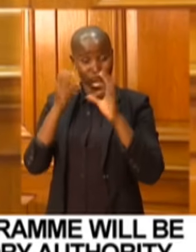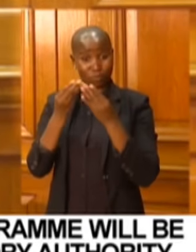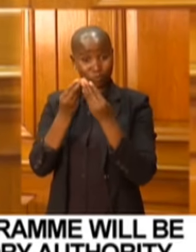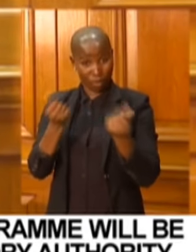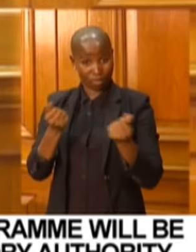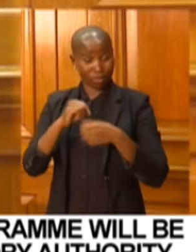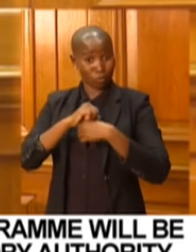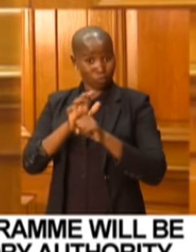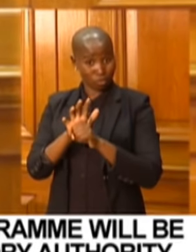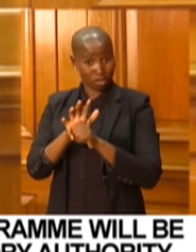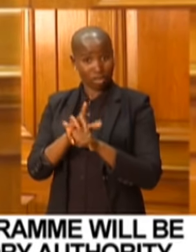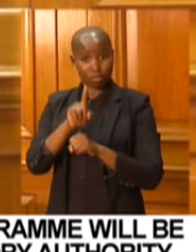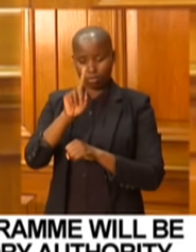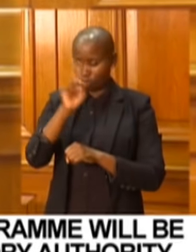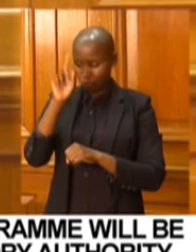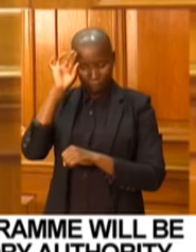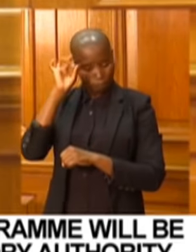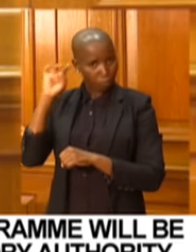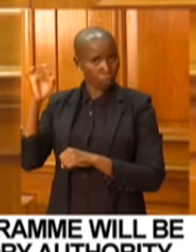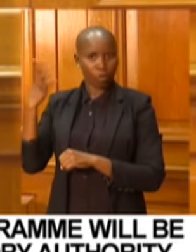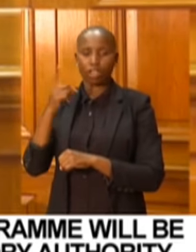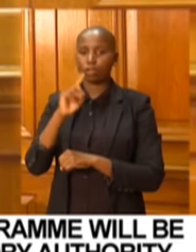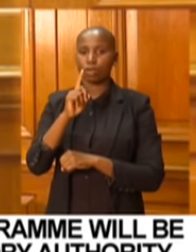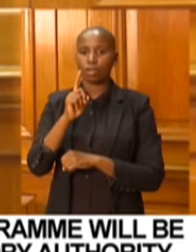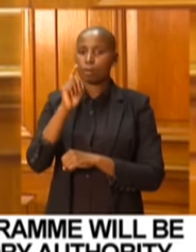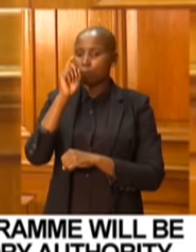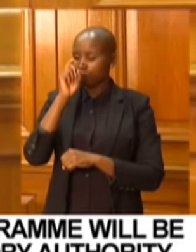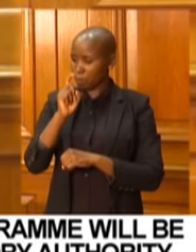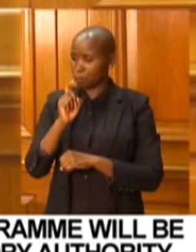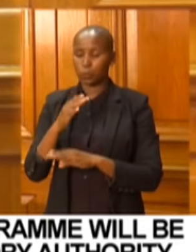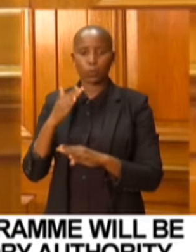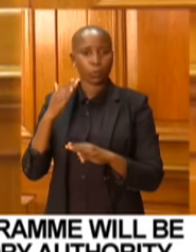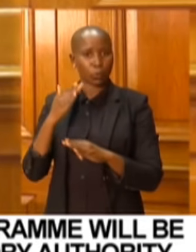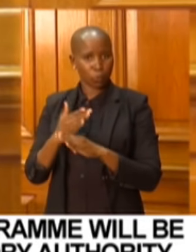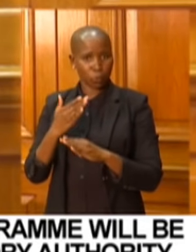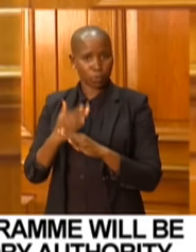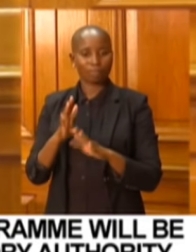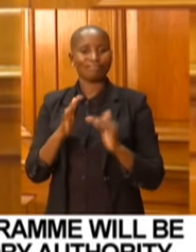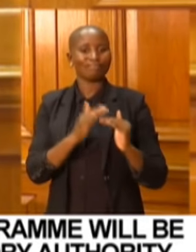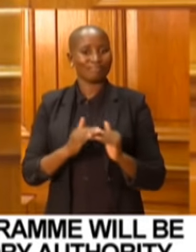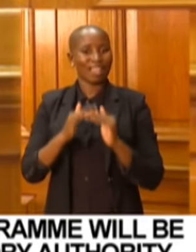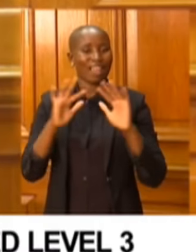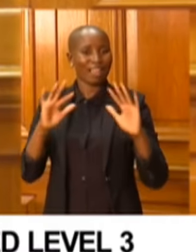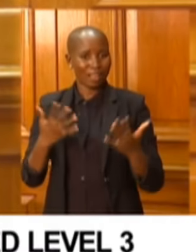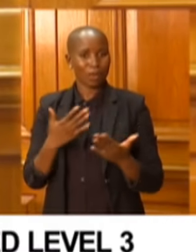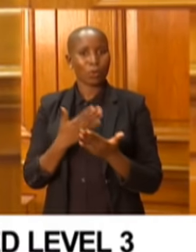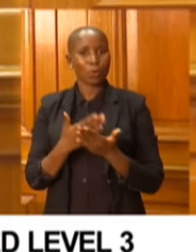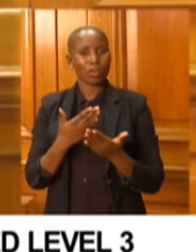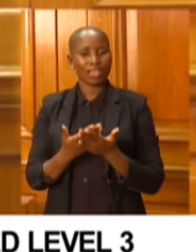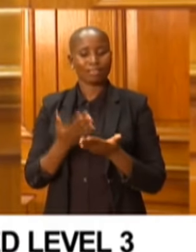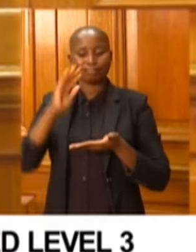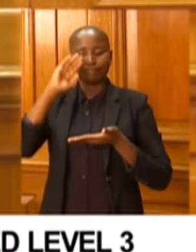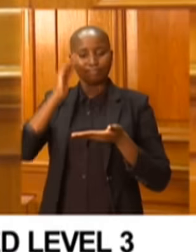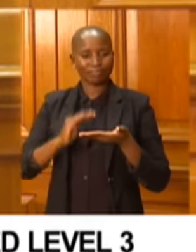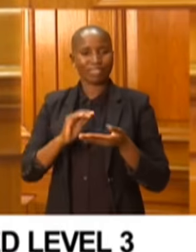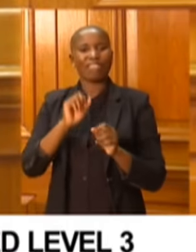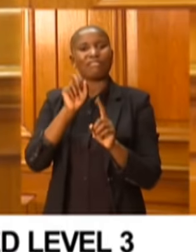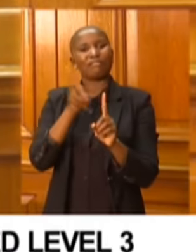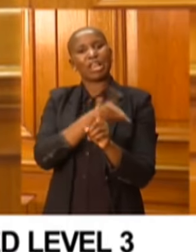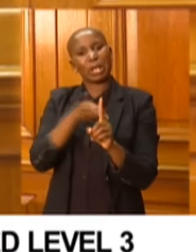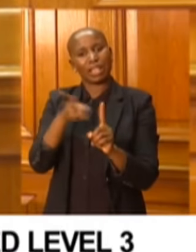of the need to act urgently and decisively to end the violence that men